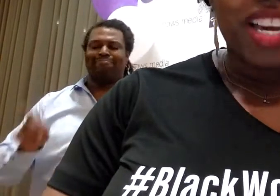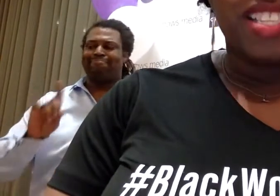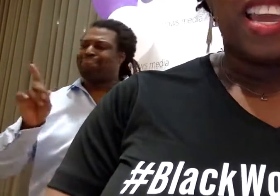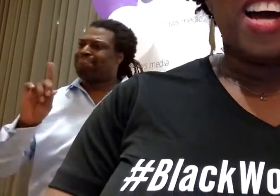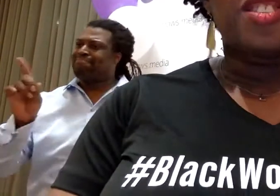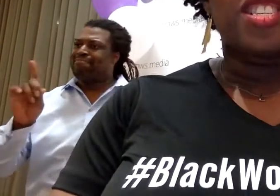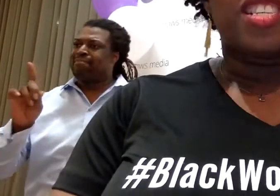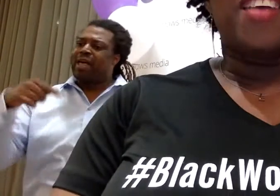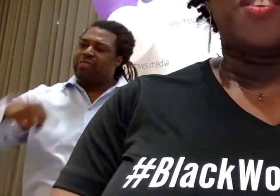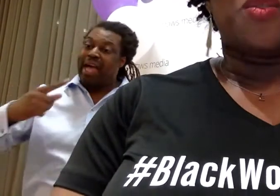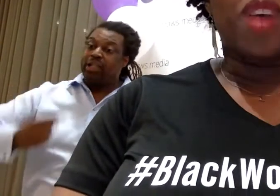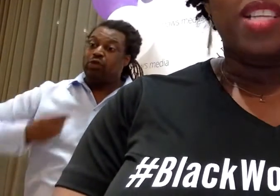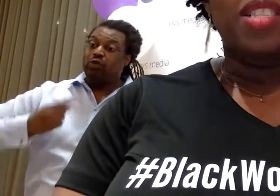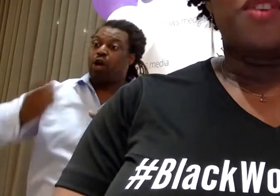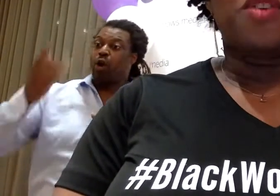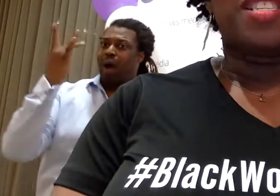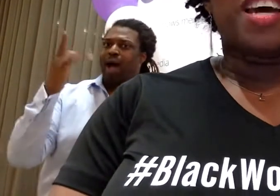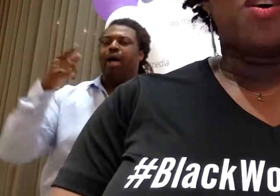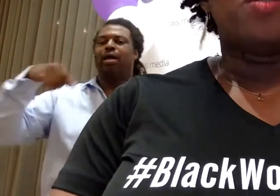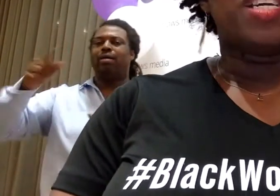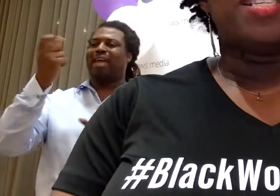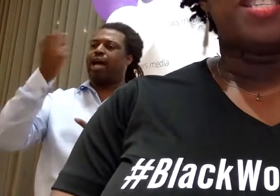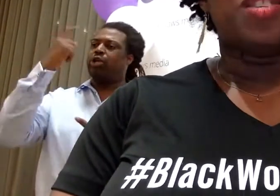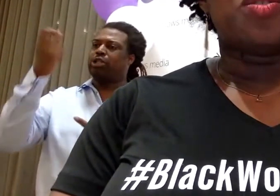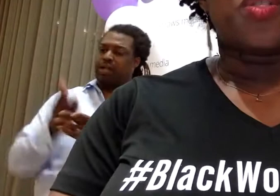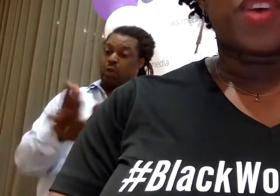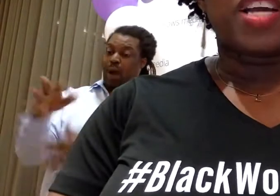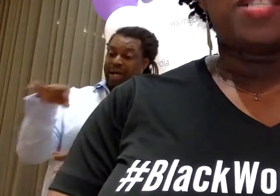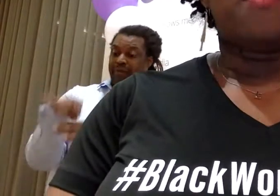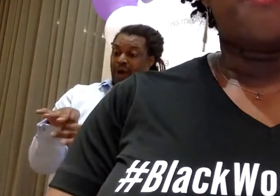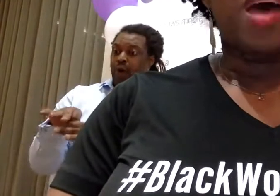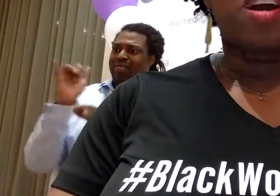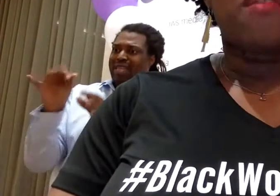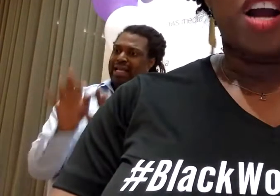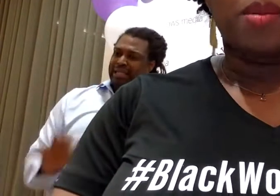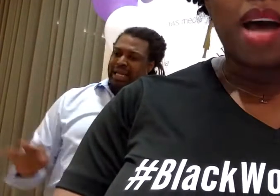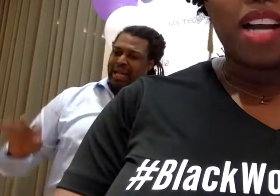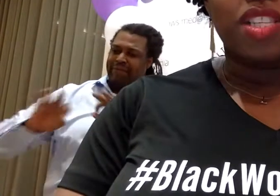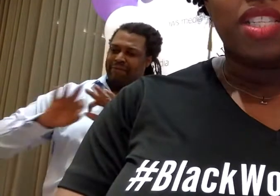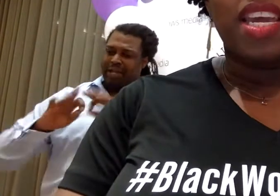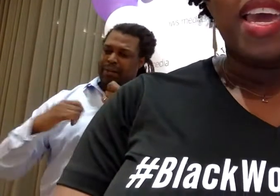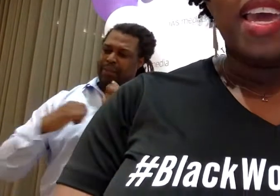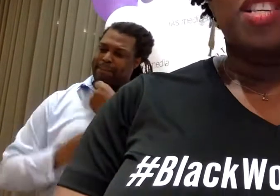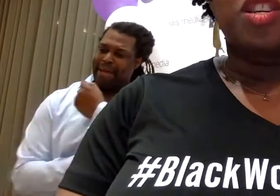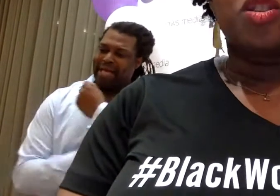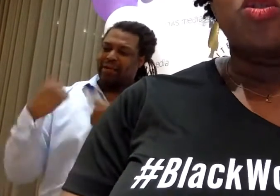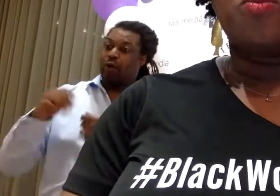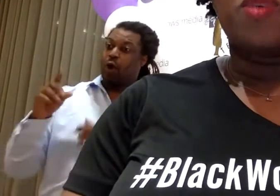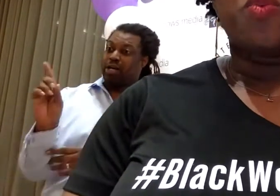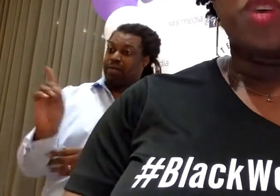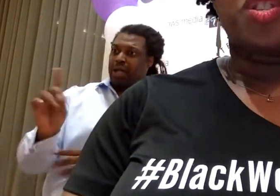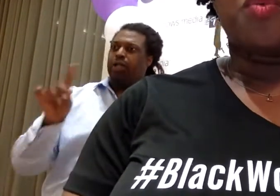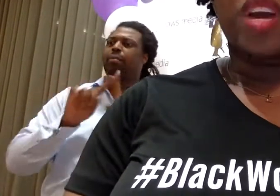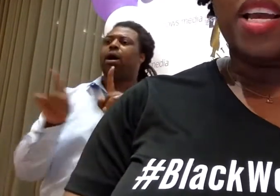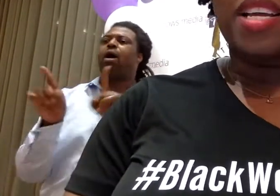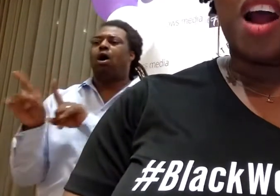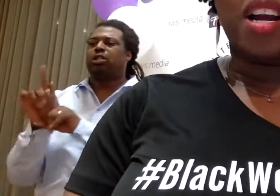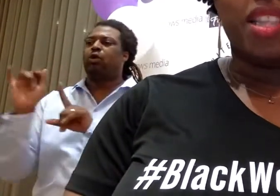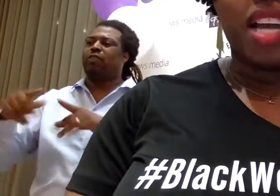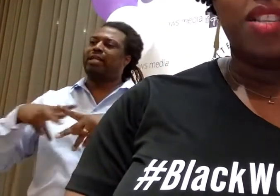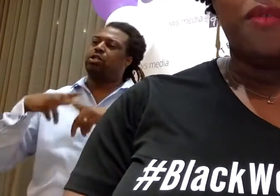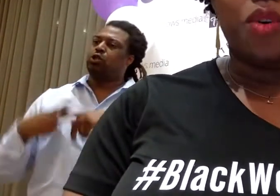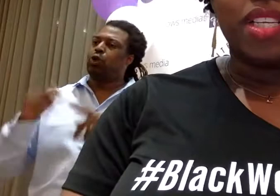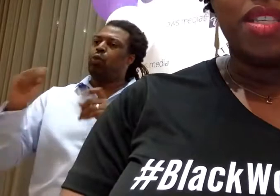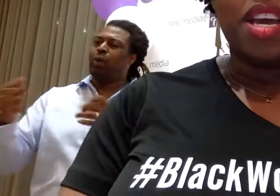so because they understand that the right to vote is not only an essential thread to the fabric of our democracy, it is a tool with which to raise